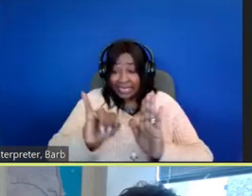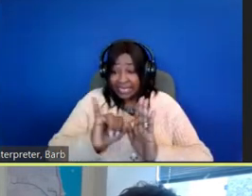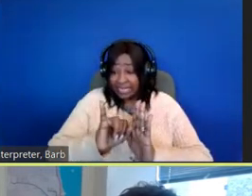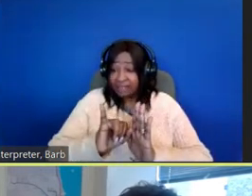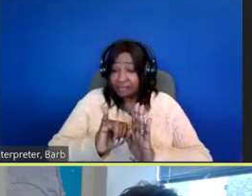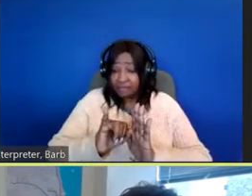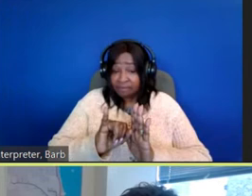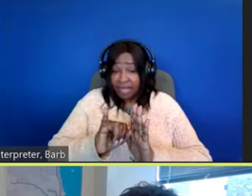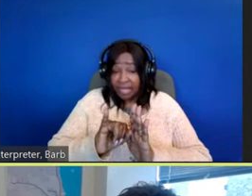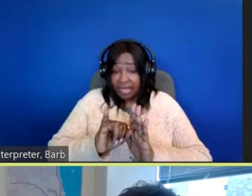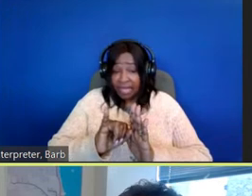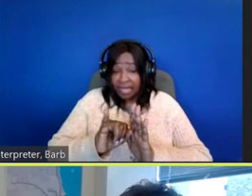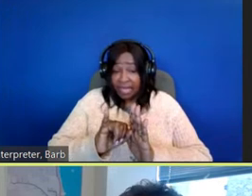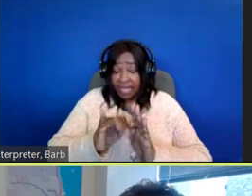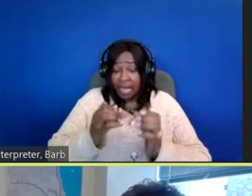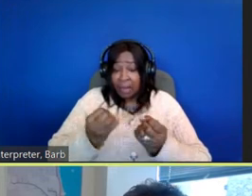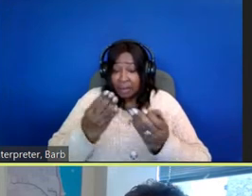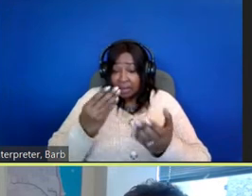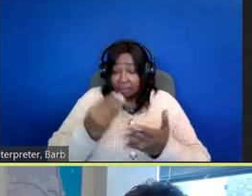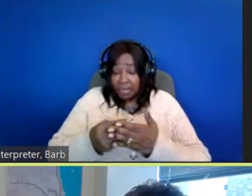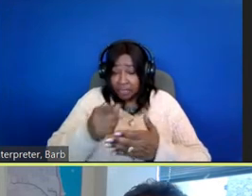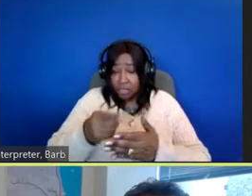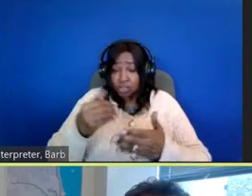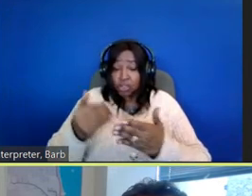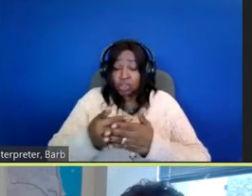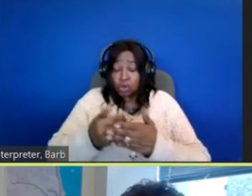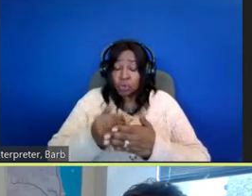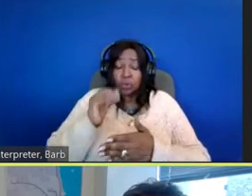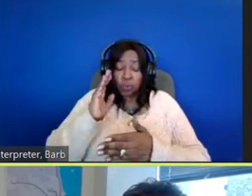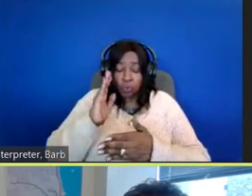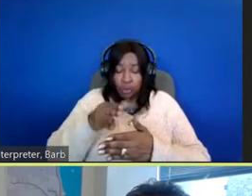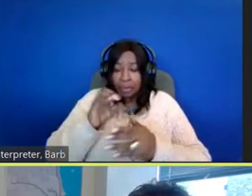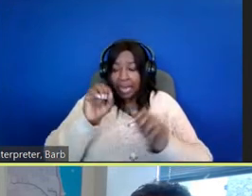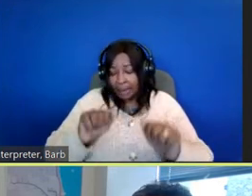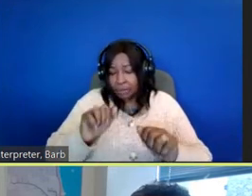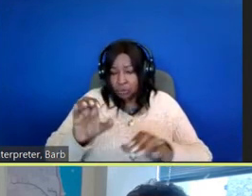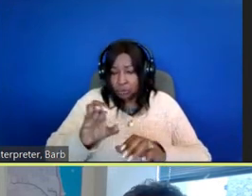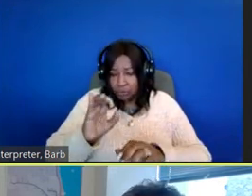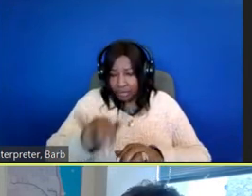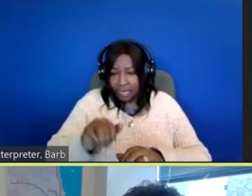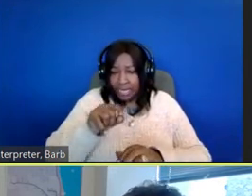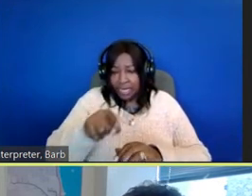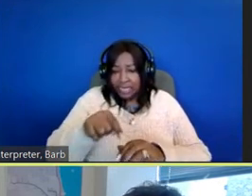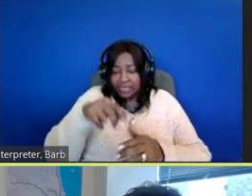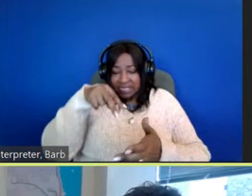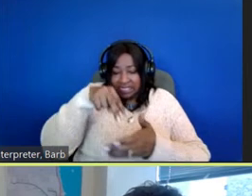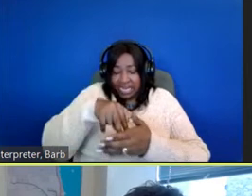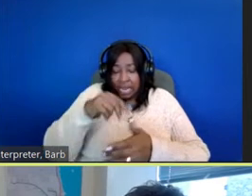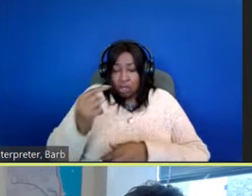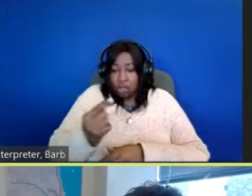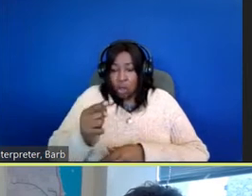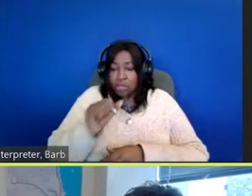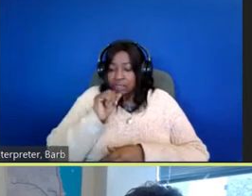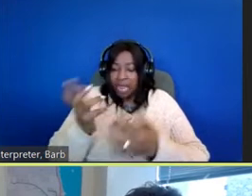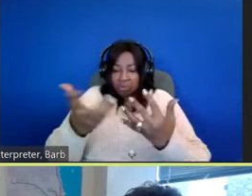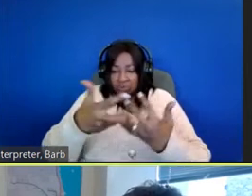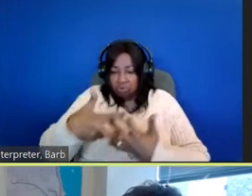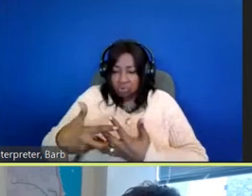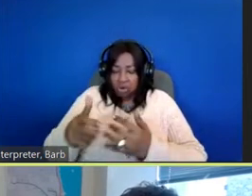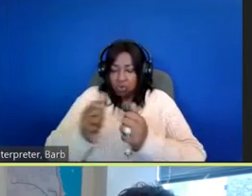the denomination of bills. The new ones will be able to do that. It's a standalone system. It's not integrated with anything else on the